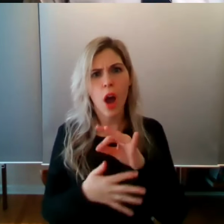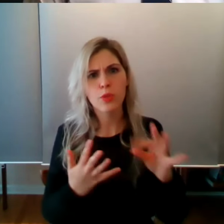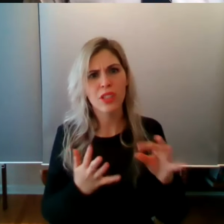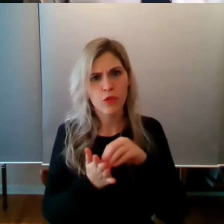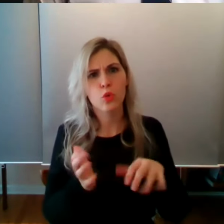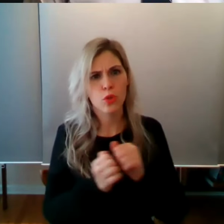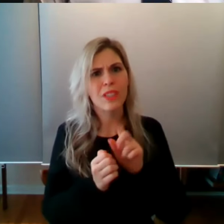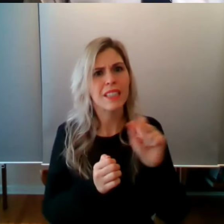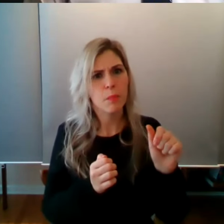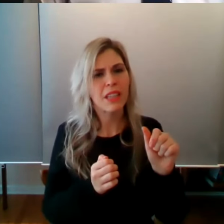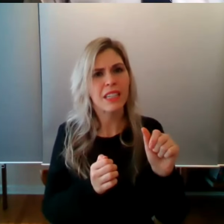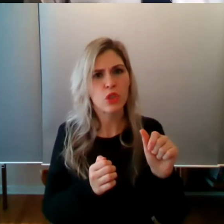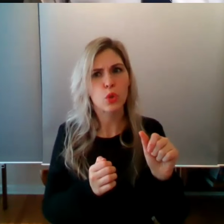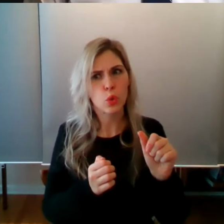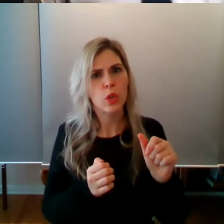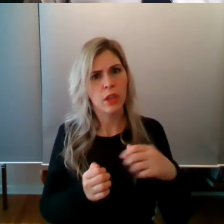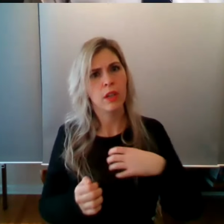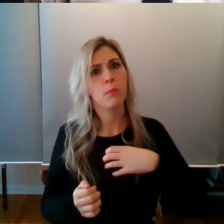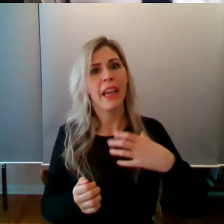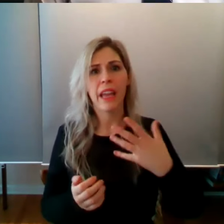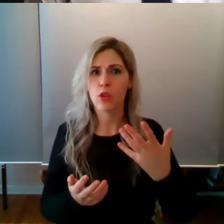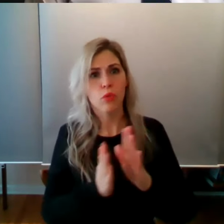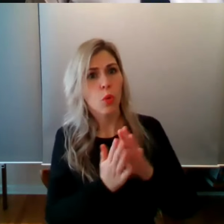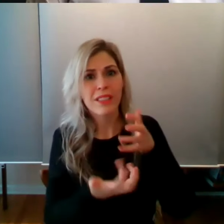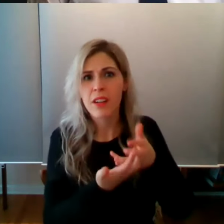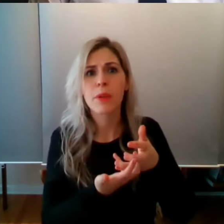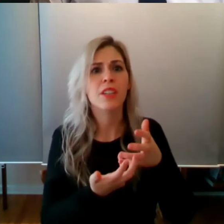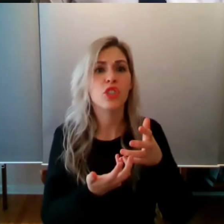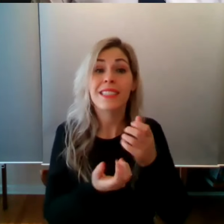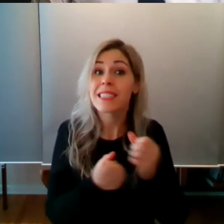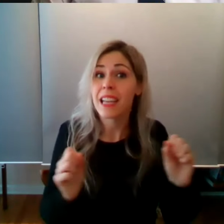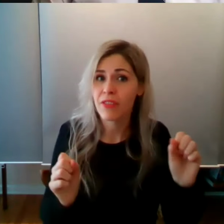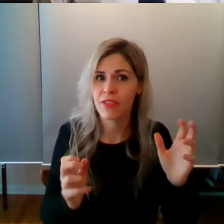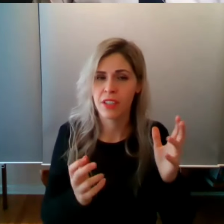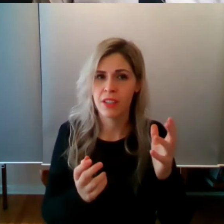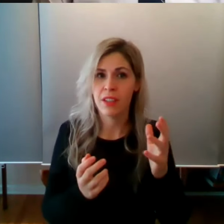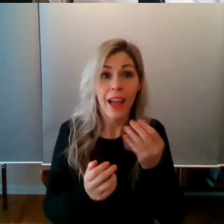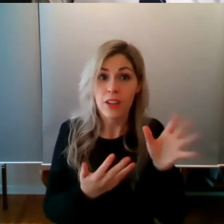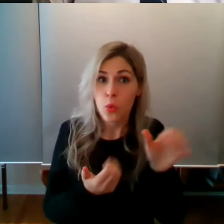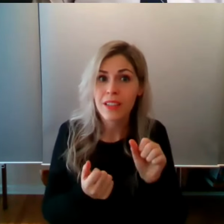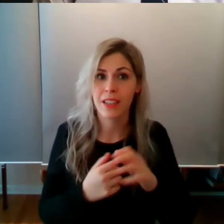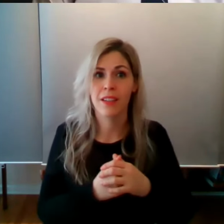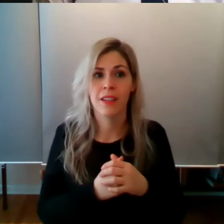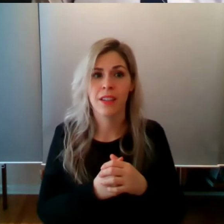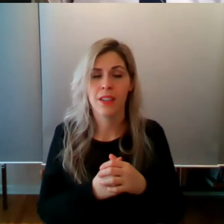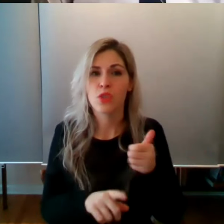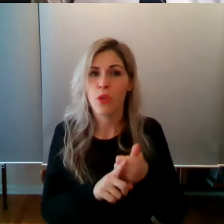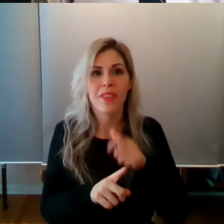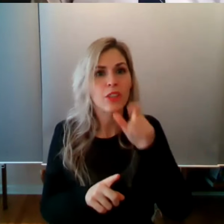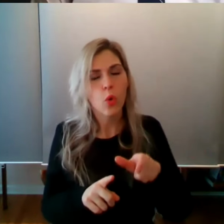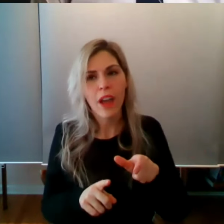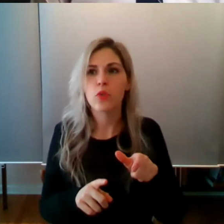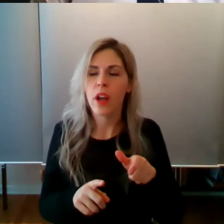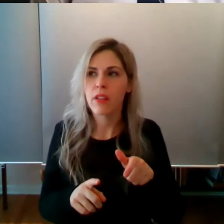to voice complaints or make accommodation requests and things like that safely and quickly, so that they don't have to like jump through a lot